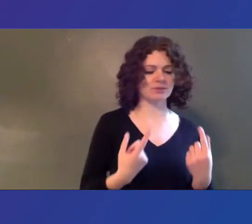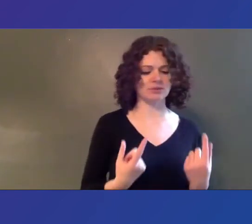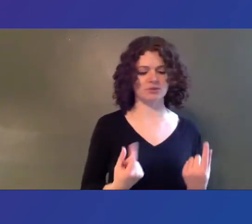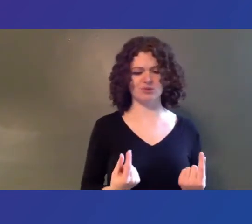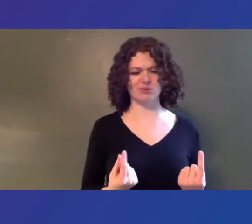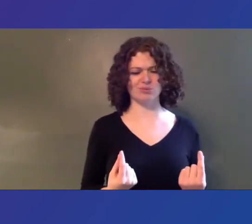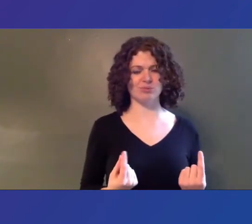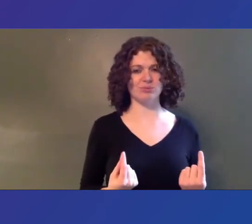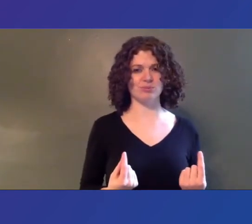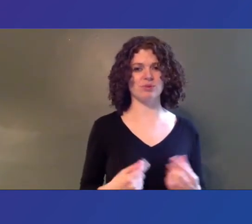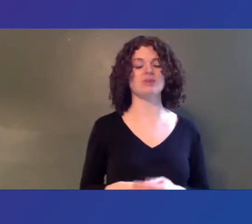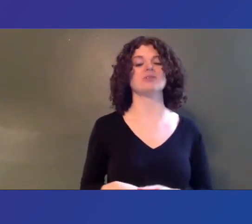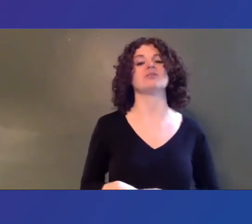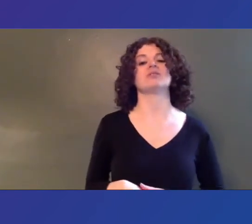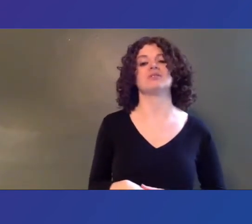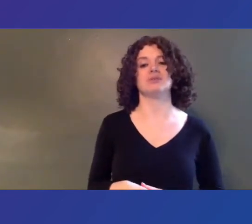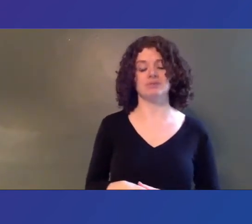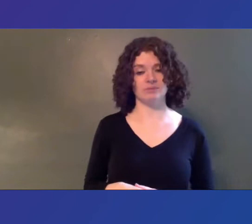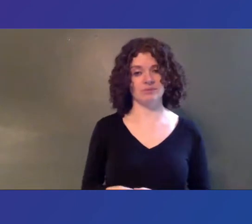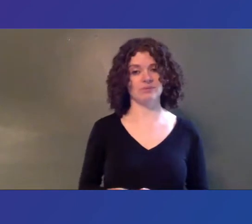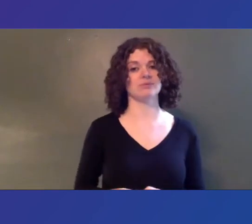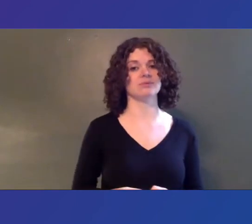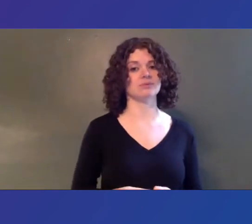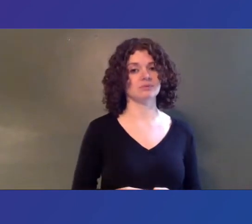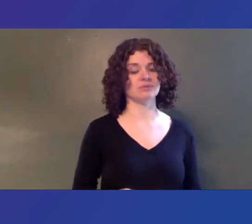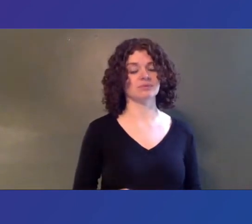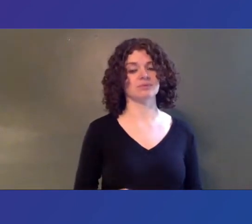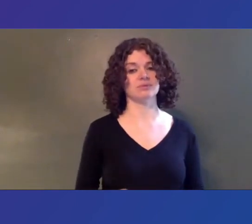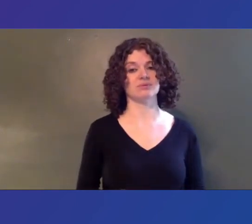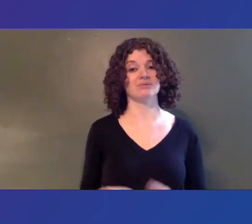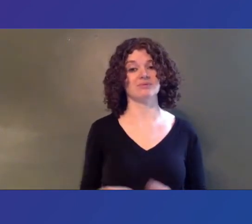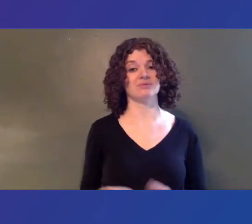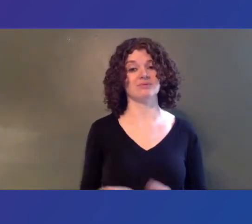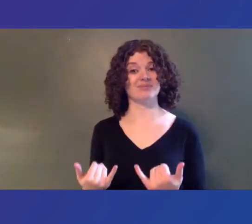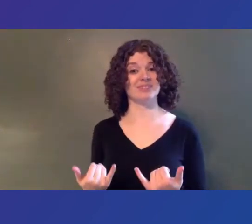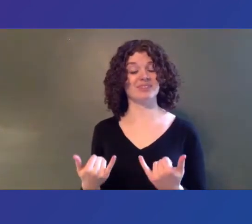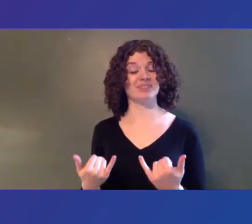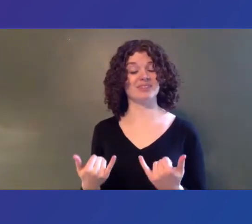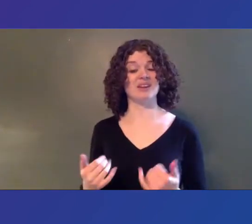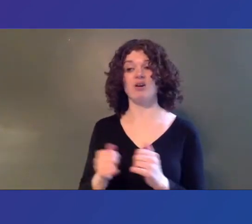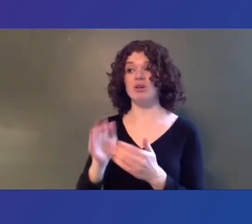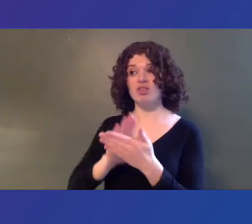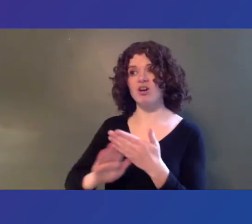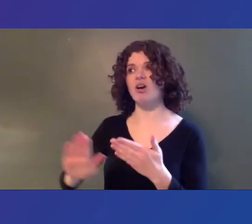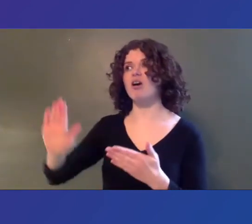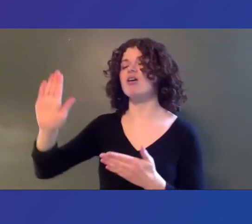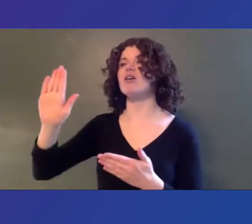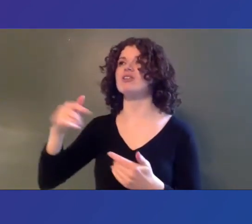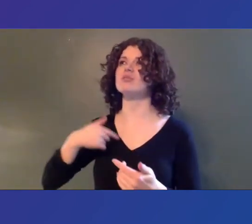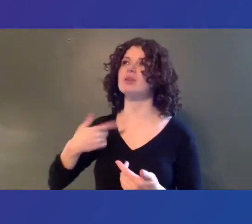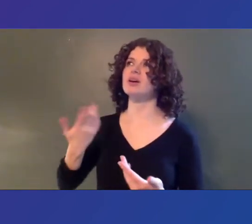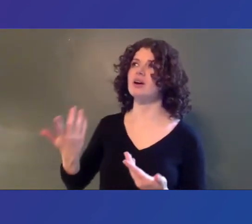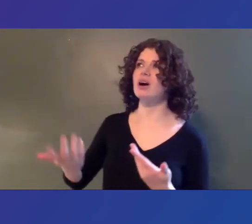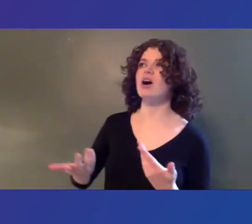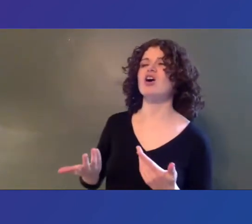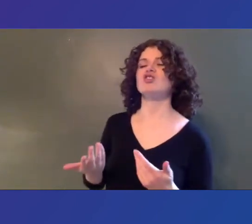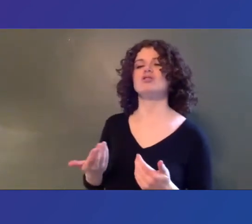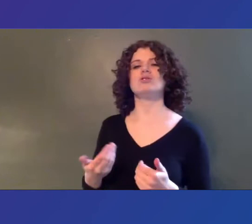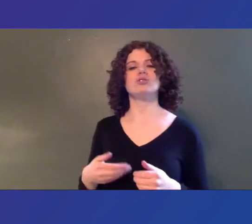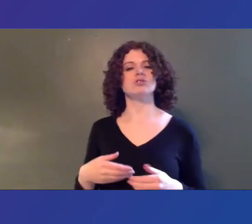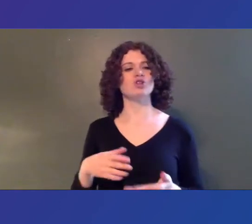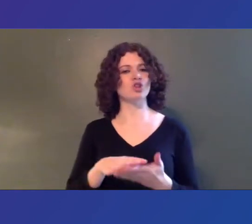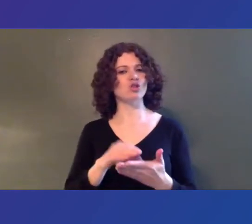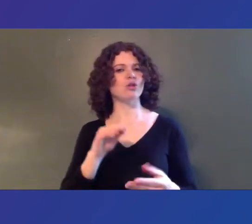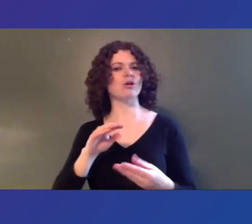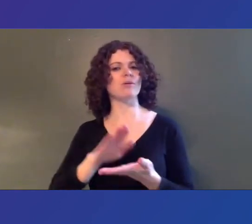the papers and all those things that, I having a goal and be able to just maneuver. And if I get there, cool. If I don't, there may be another goal that pops